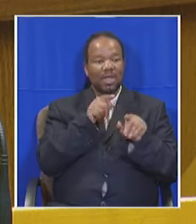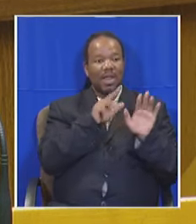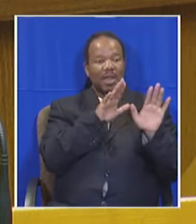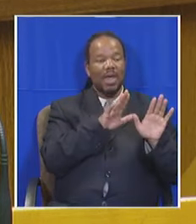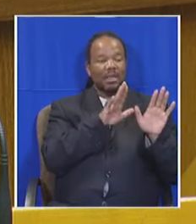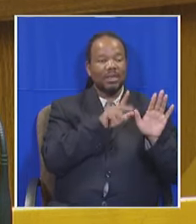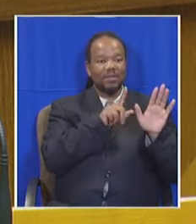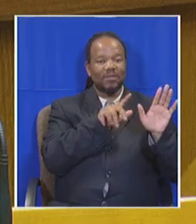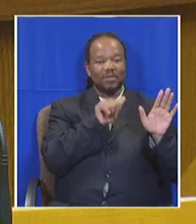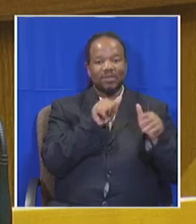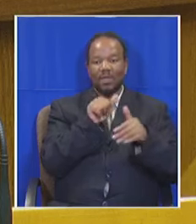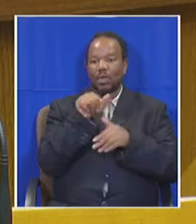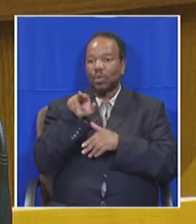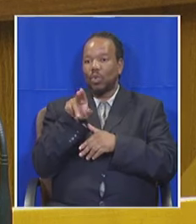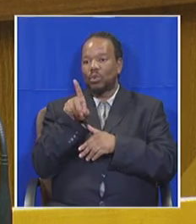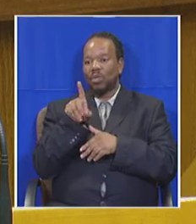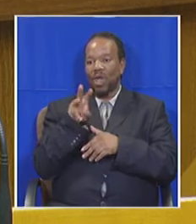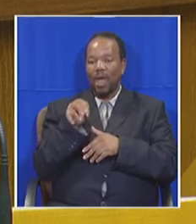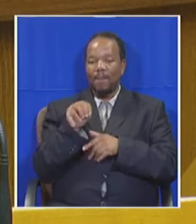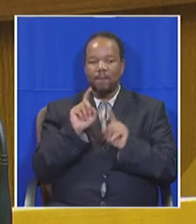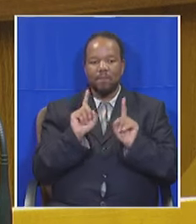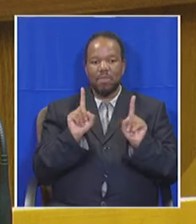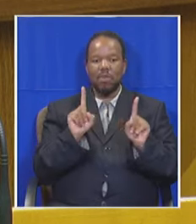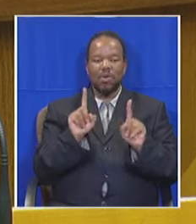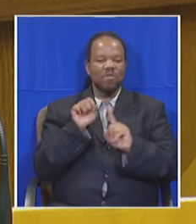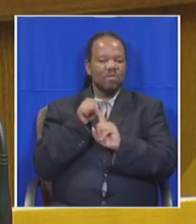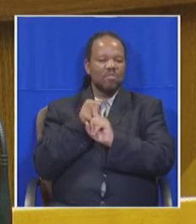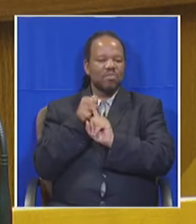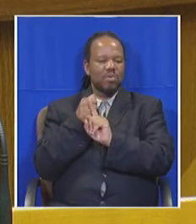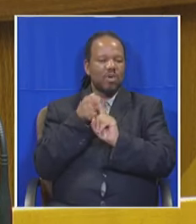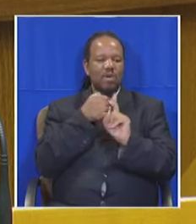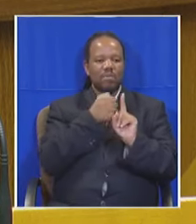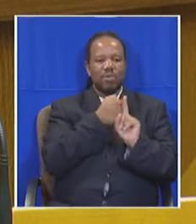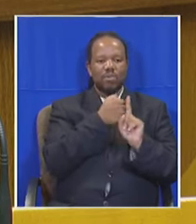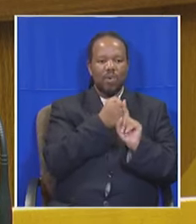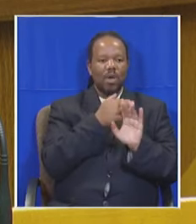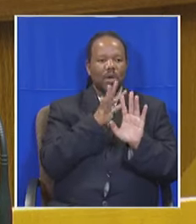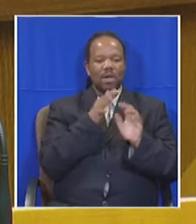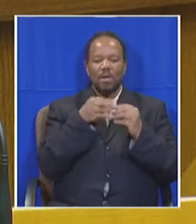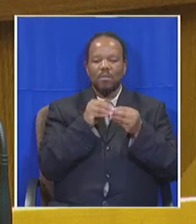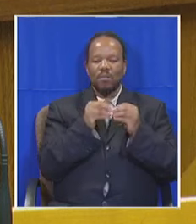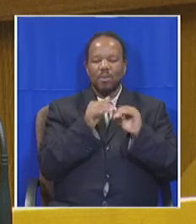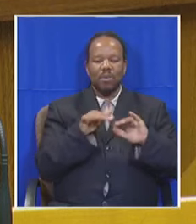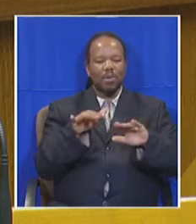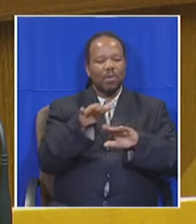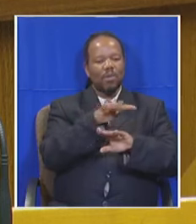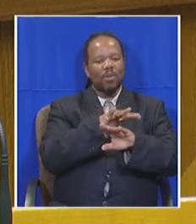co-authored and co-created a journey and conditions that made our people both inside and outside